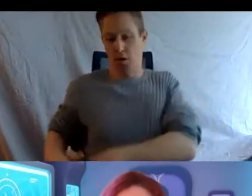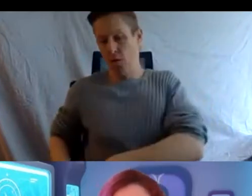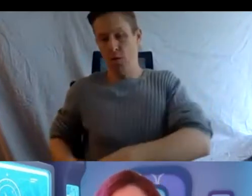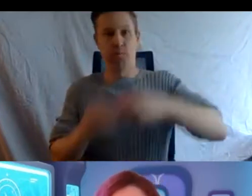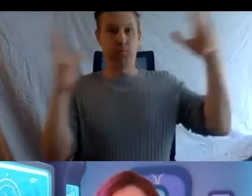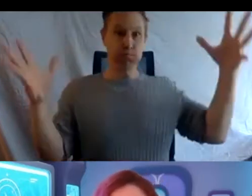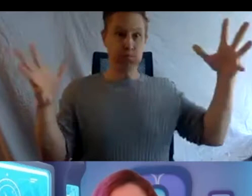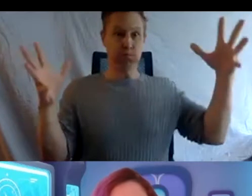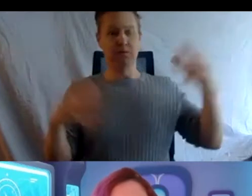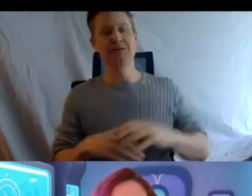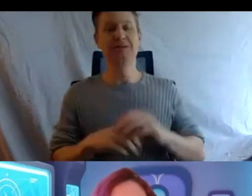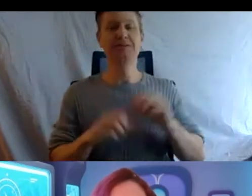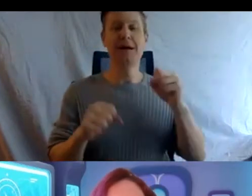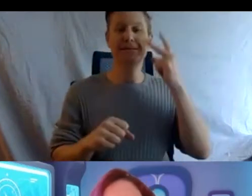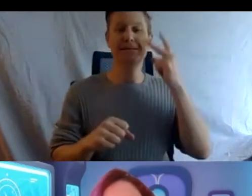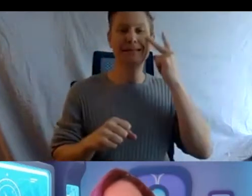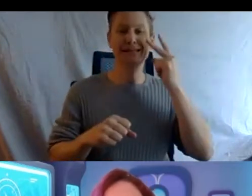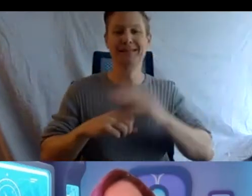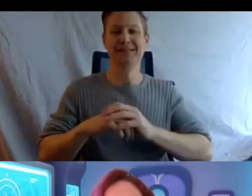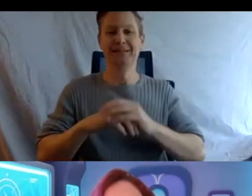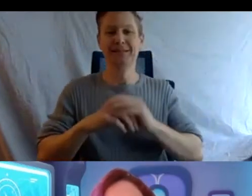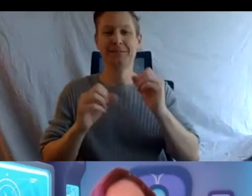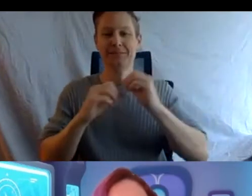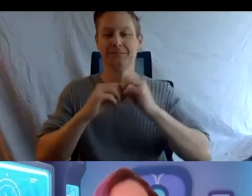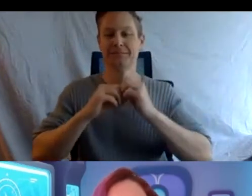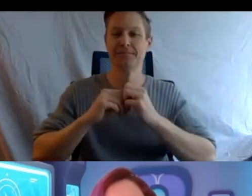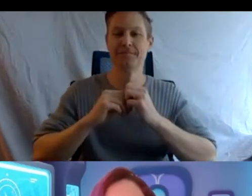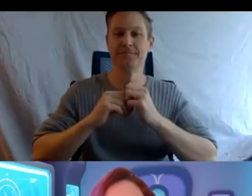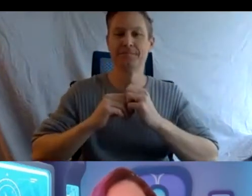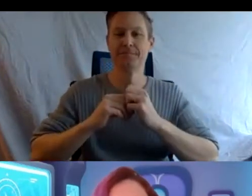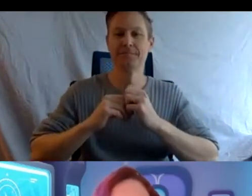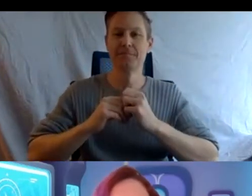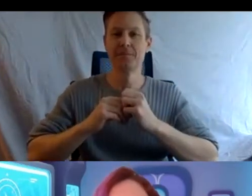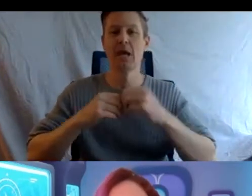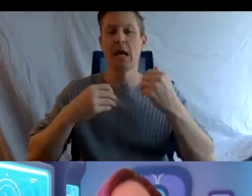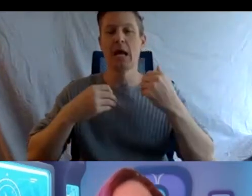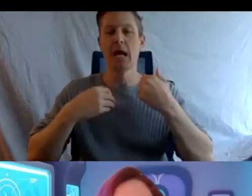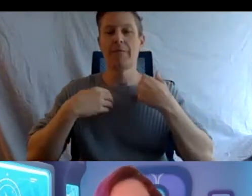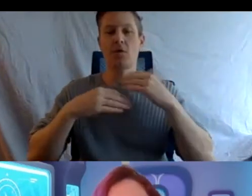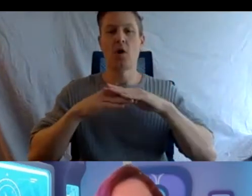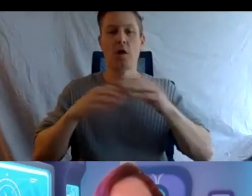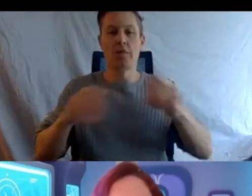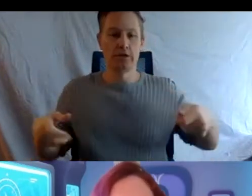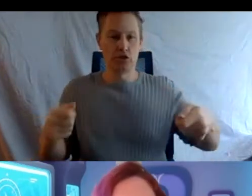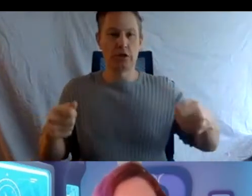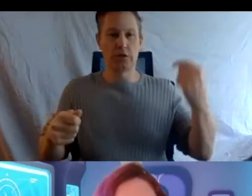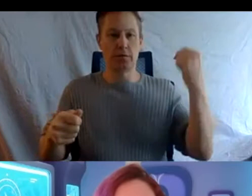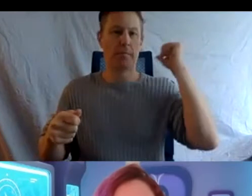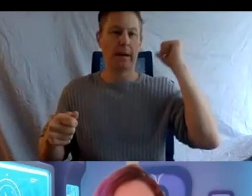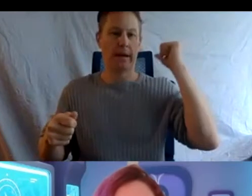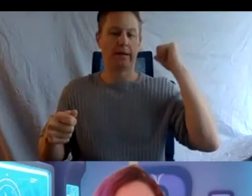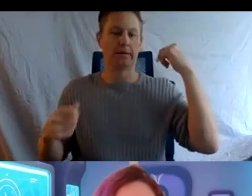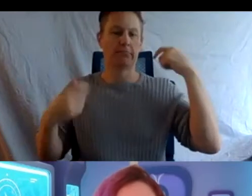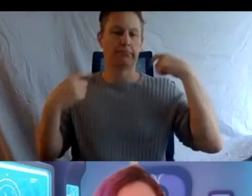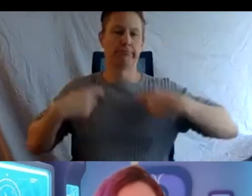or Ari pulls it out, but we put a little pack on the back of his chair to say, well, that's where it came